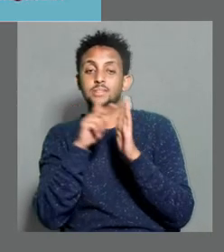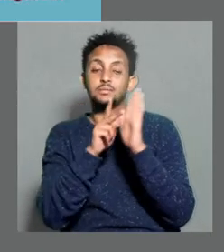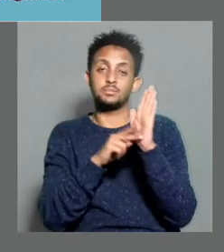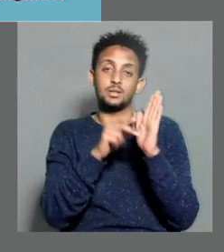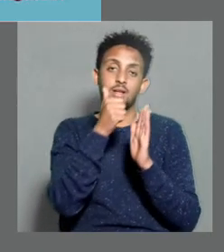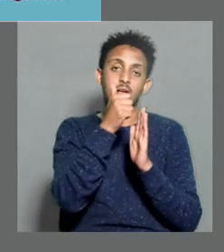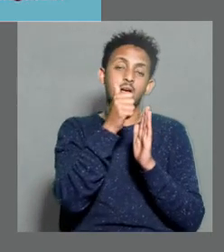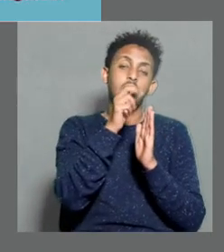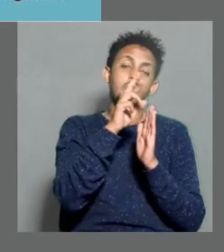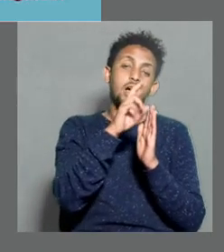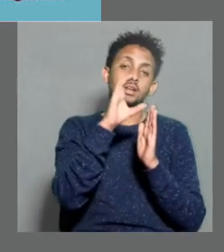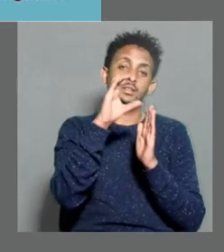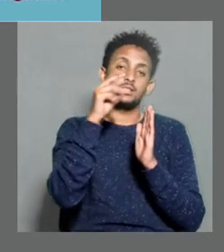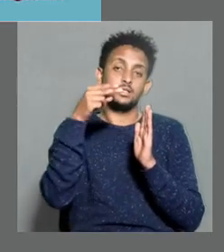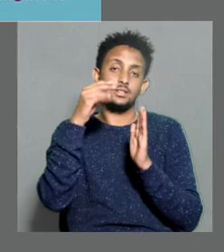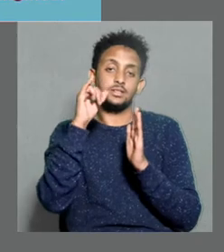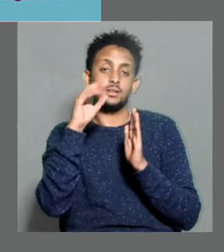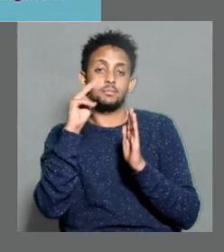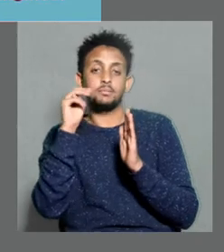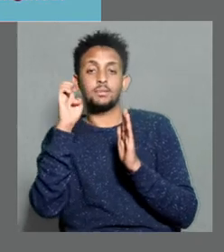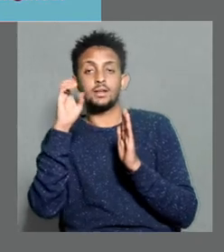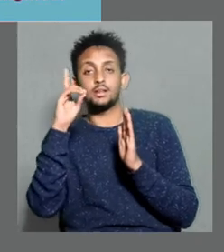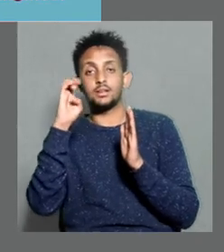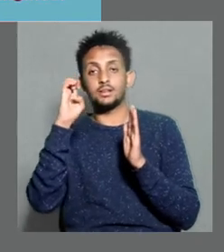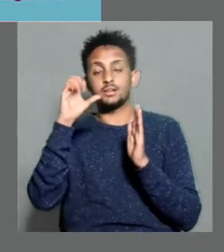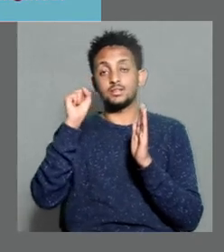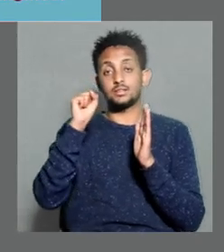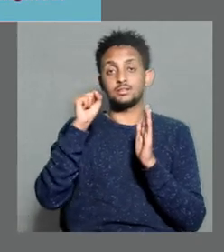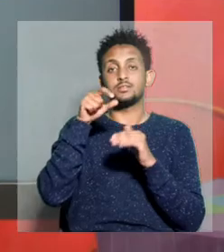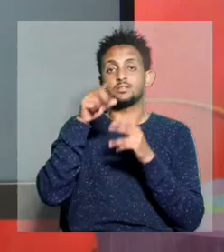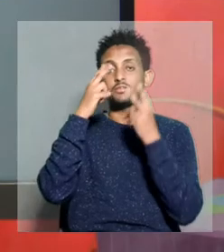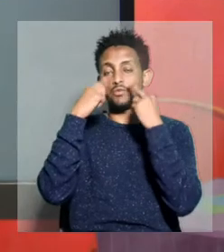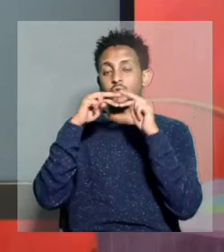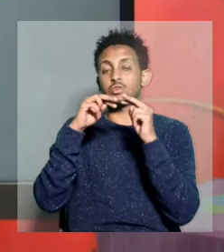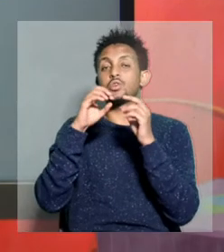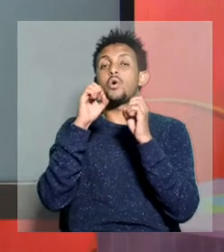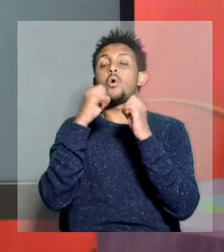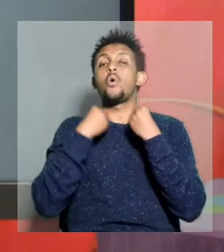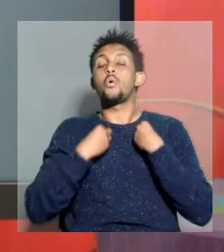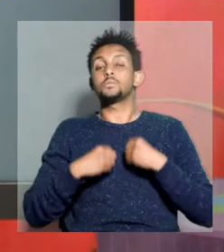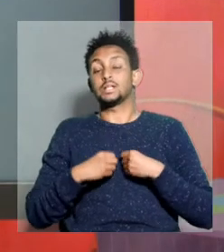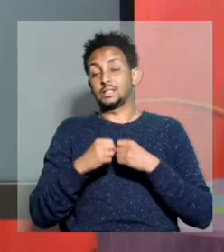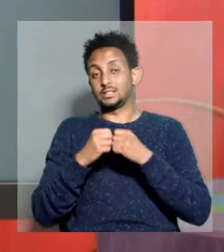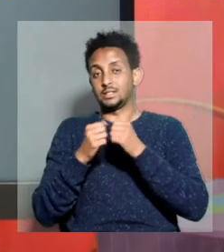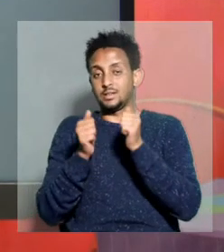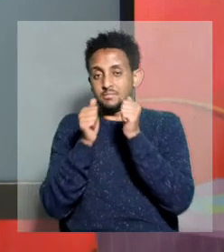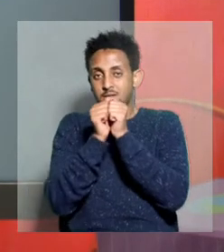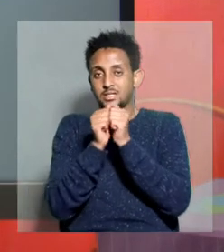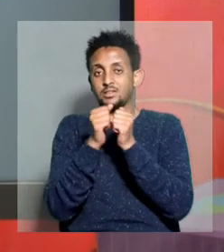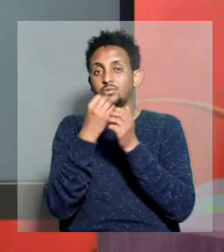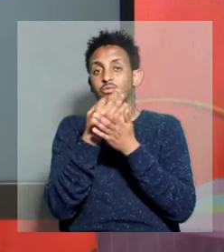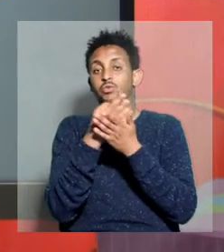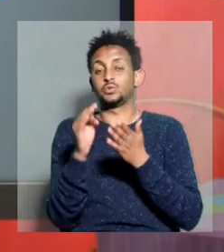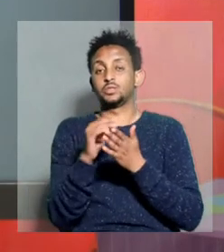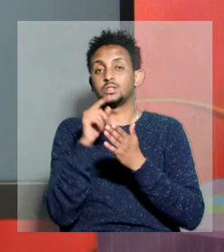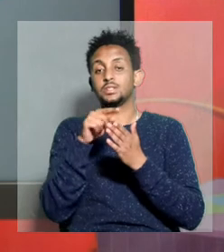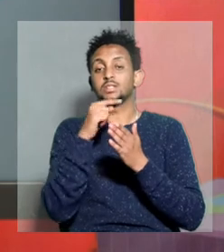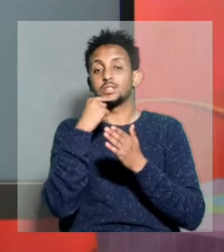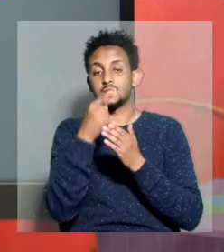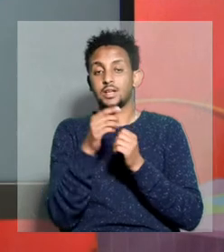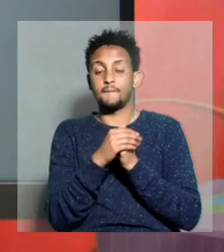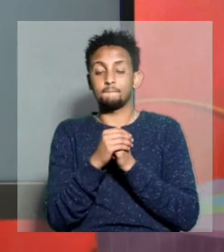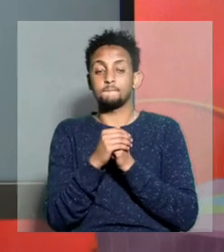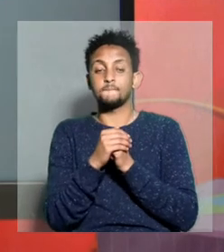Here you have the Archimedes' principle. And Archimedes' principle focuses on objects which are immersed in fluids. And it says